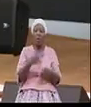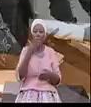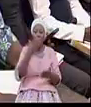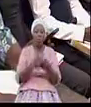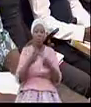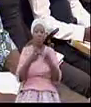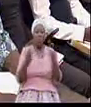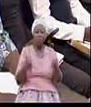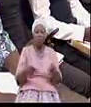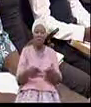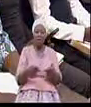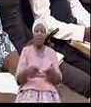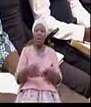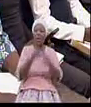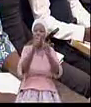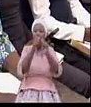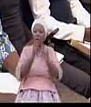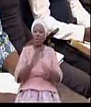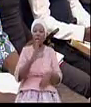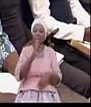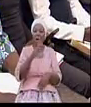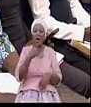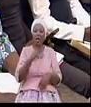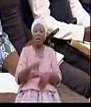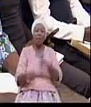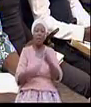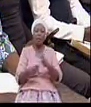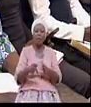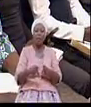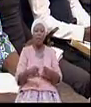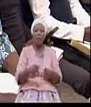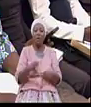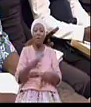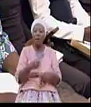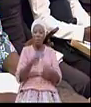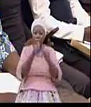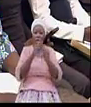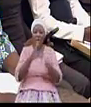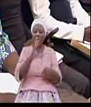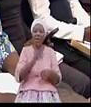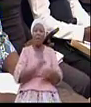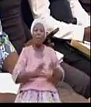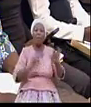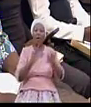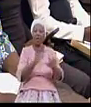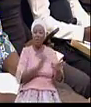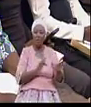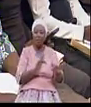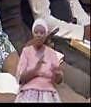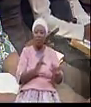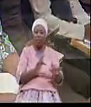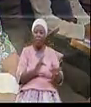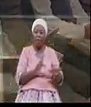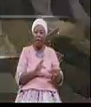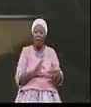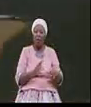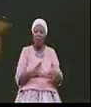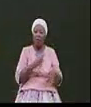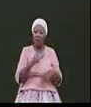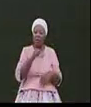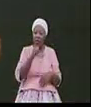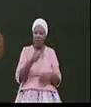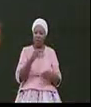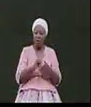Blessed are the people that are merciful. Merciful. We're not, you know, now I get